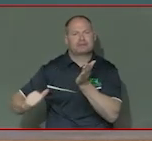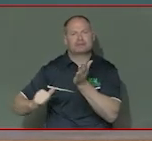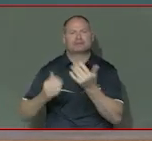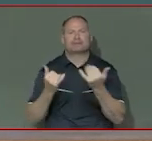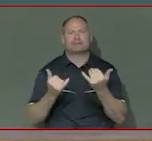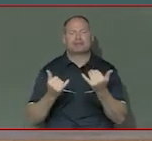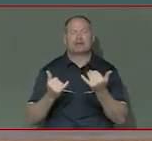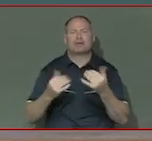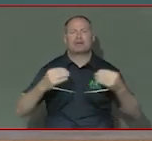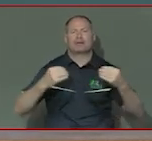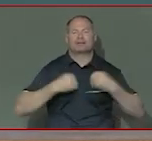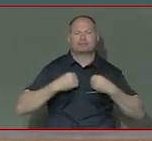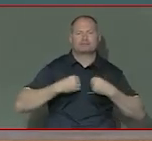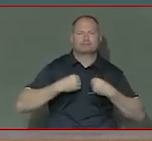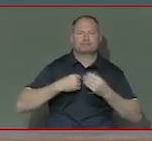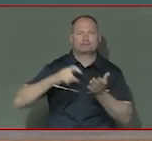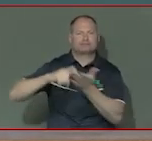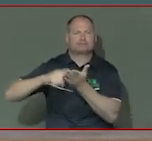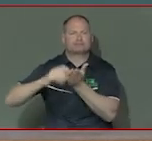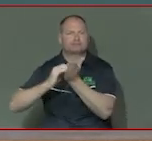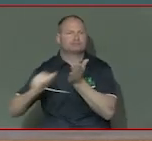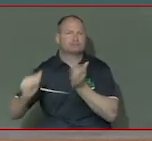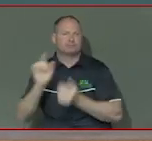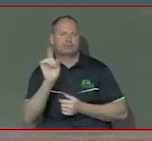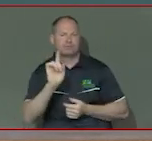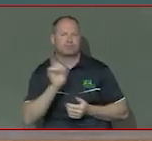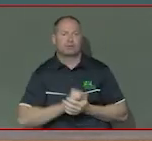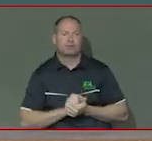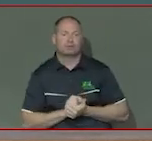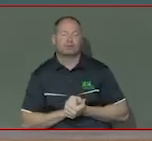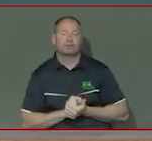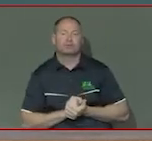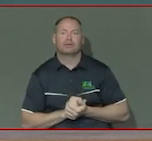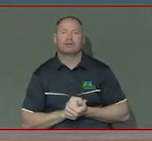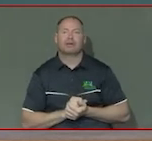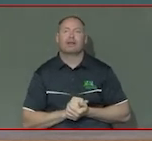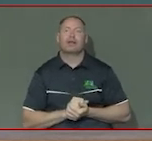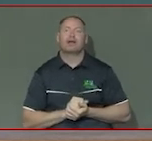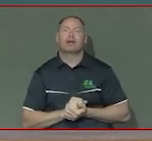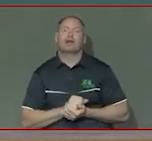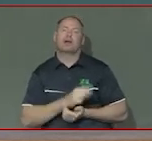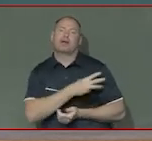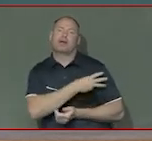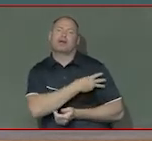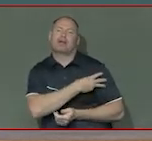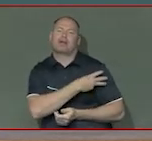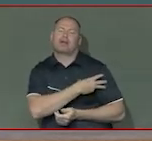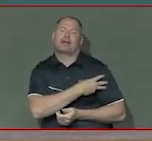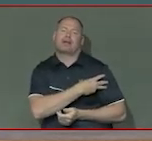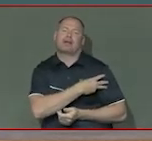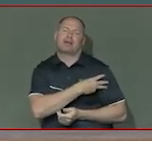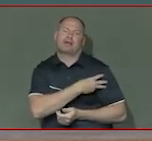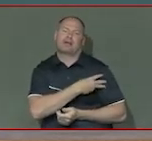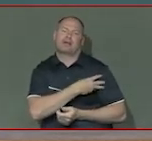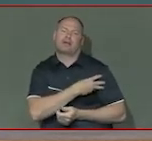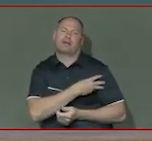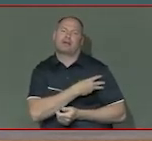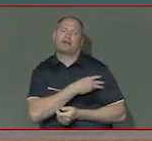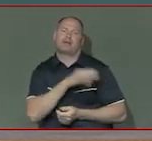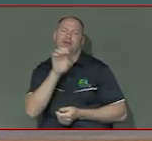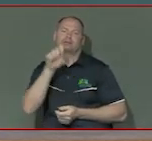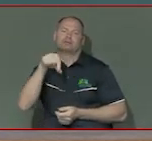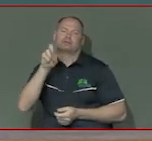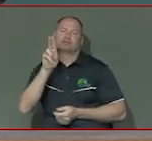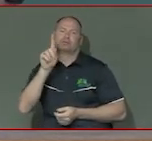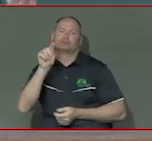What's assets minus liabilities? Owner's equity. Am I right? AOL. Huh? So